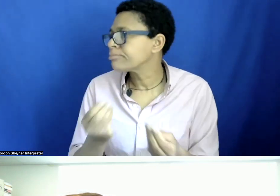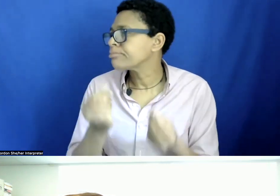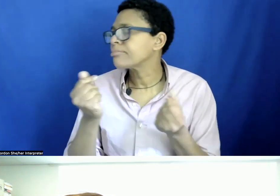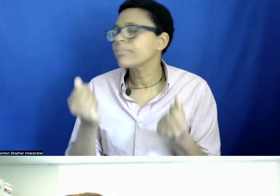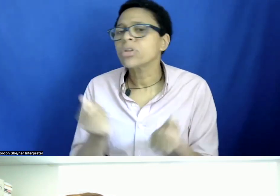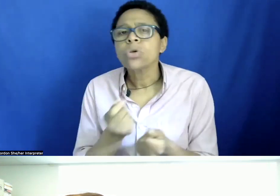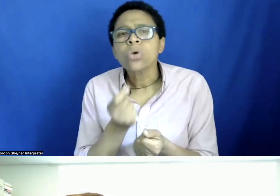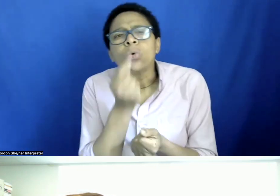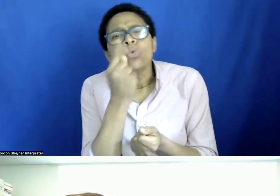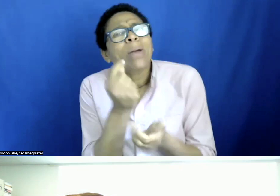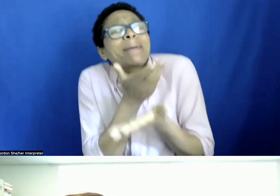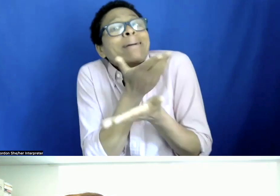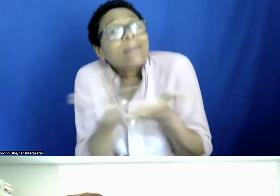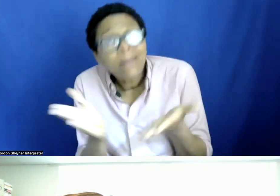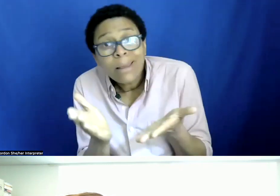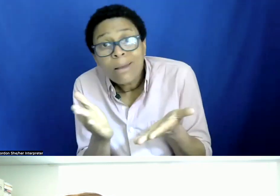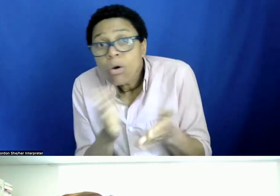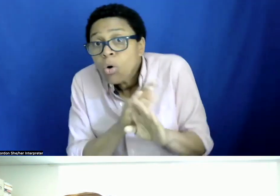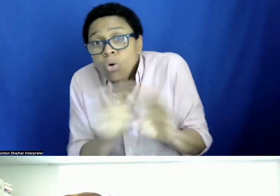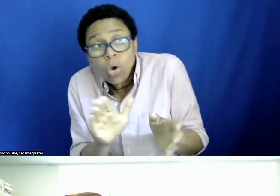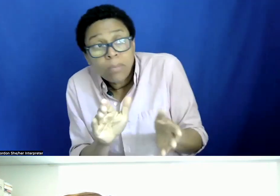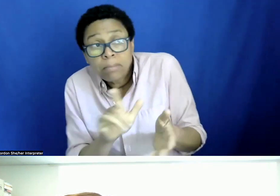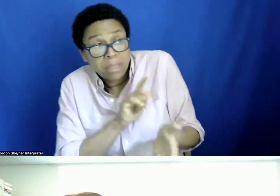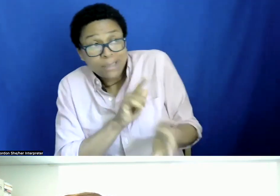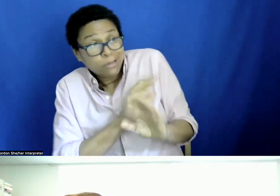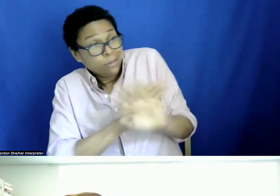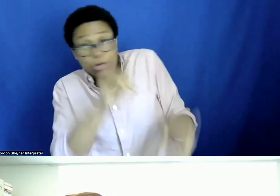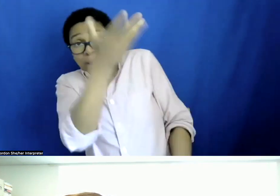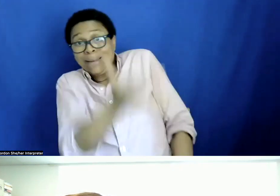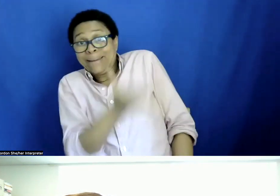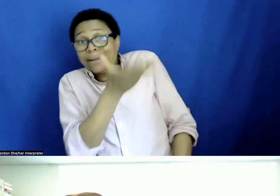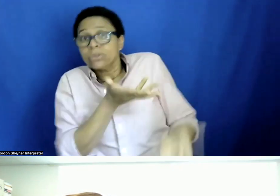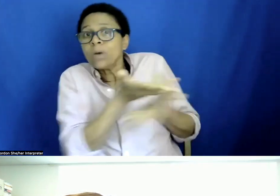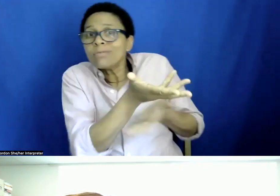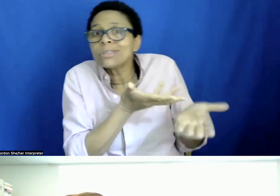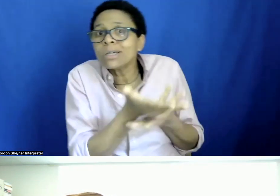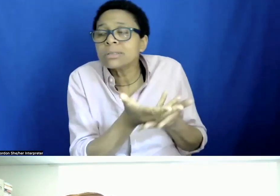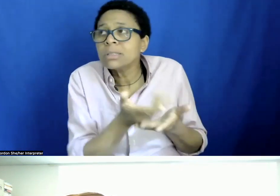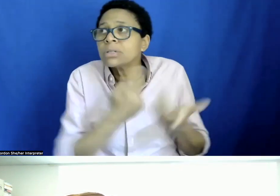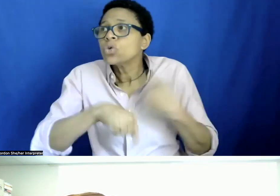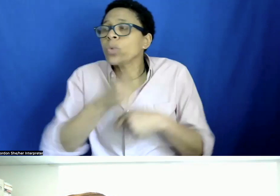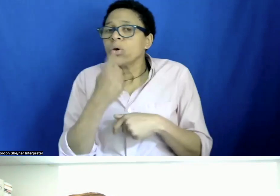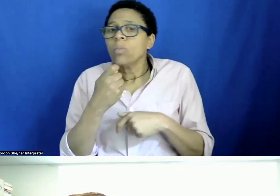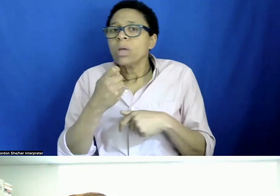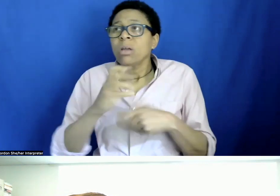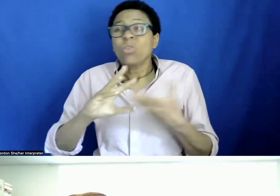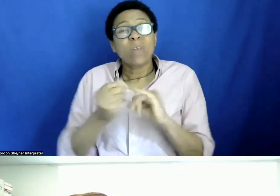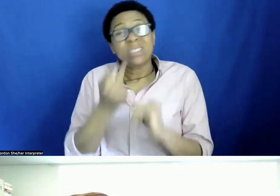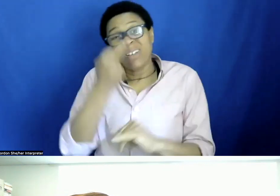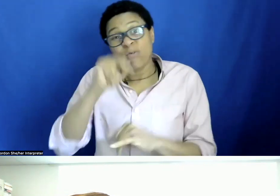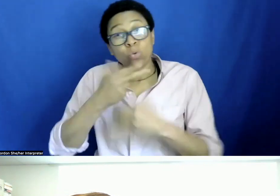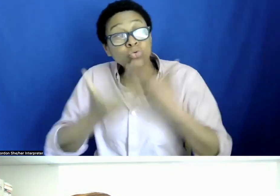a clarity that it's that person, you know, that you're not speaking over someone, or that they haven't, you know,